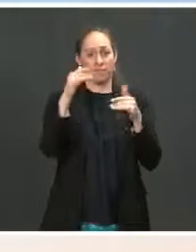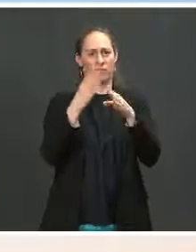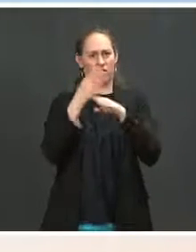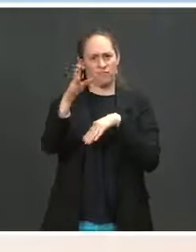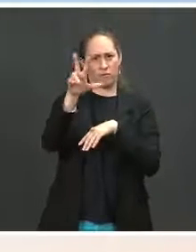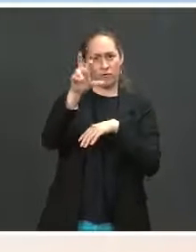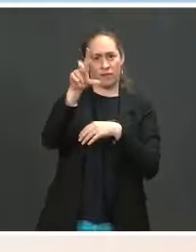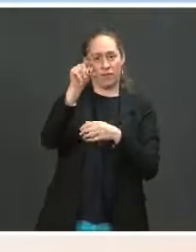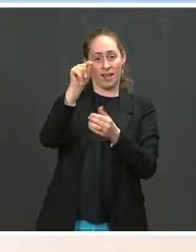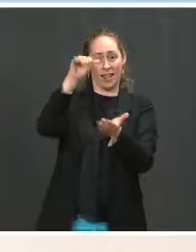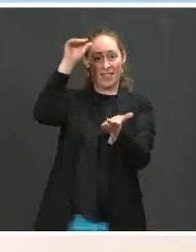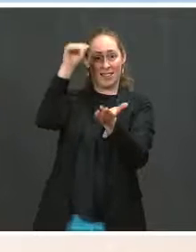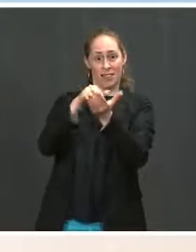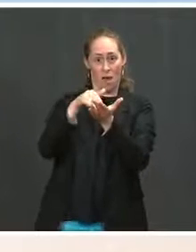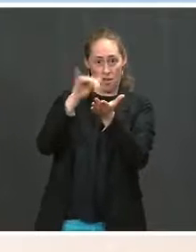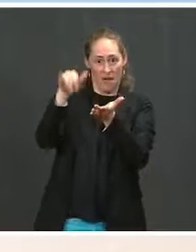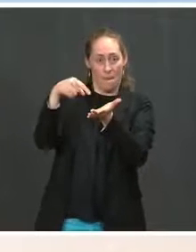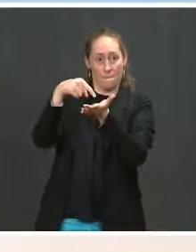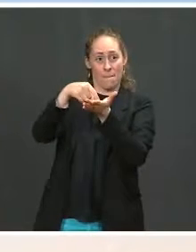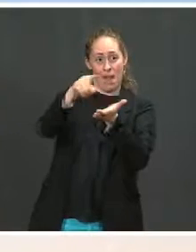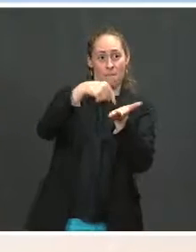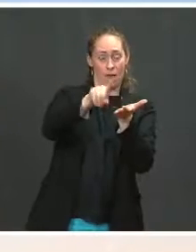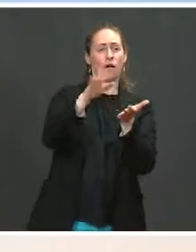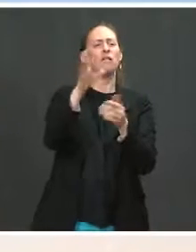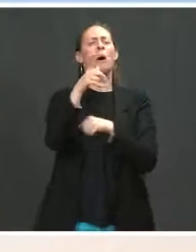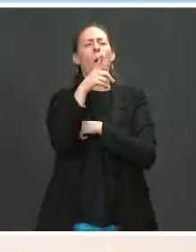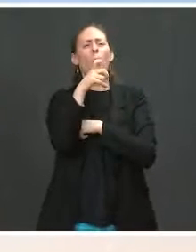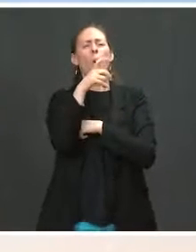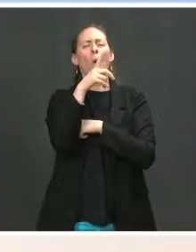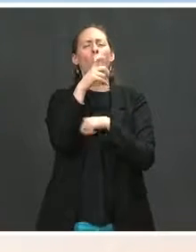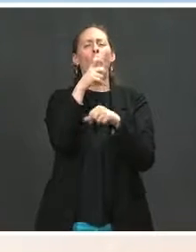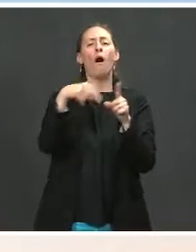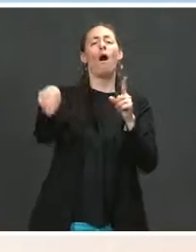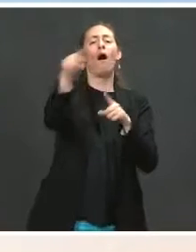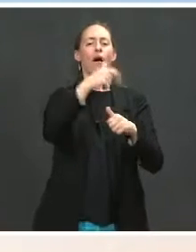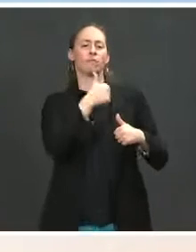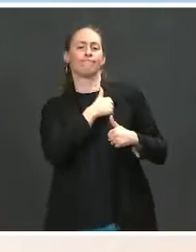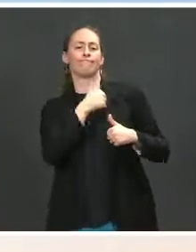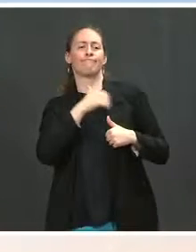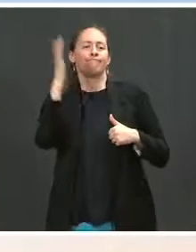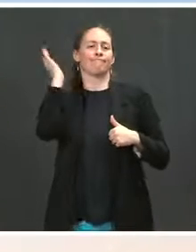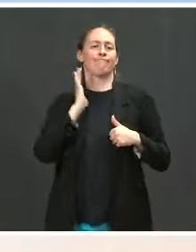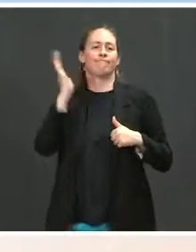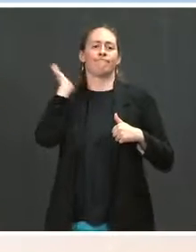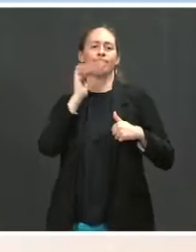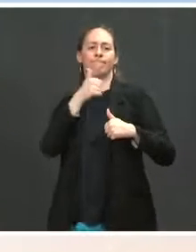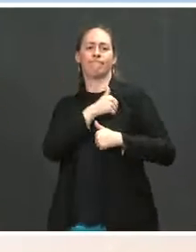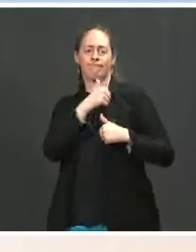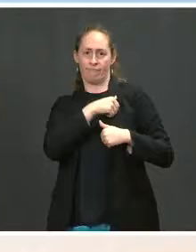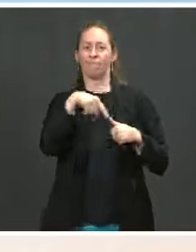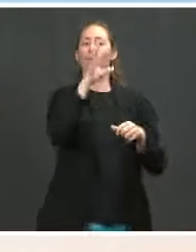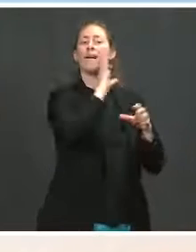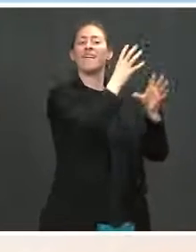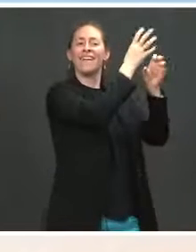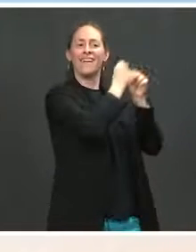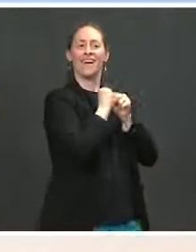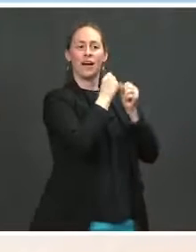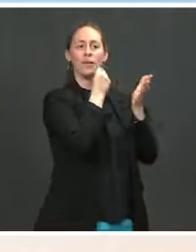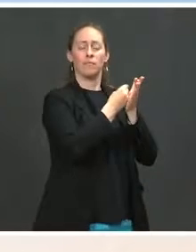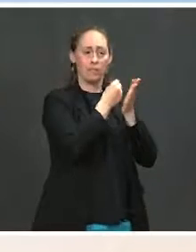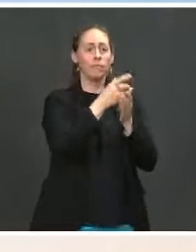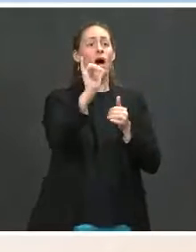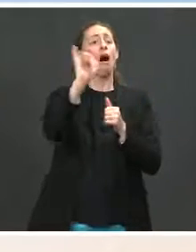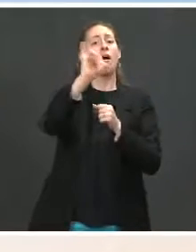million went to Veterans Affairs beneficiaries who received VA benefits but don't normally file a tax return and didn't use